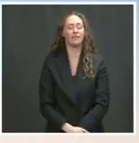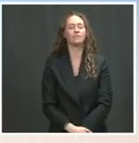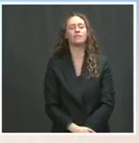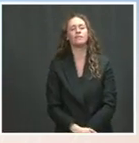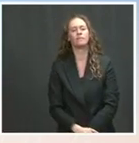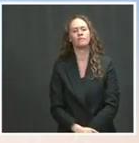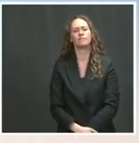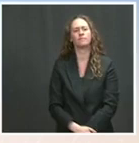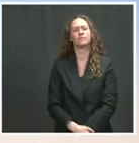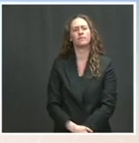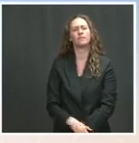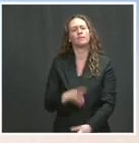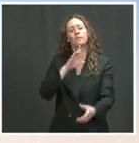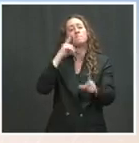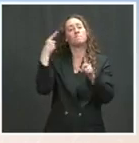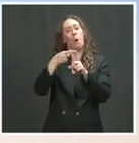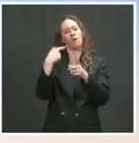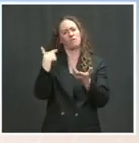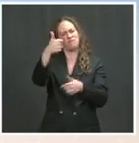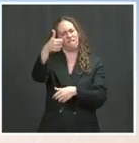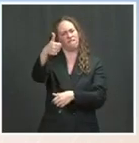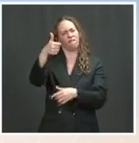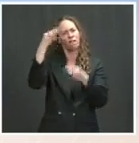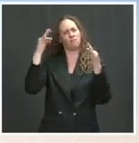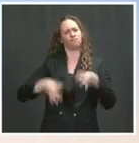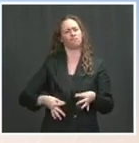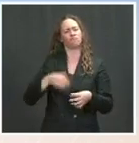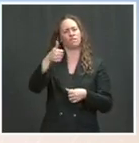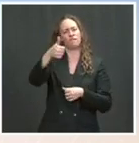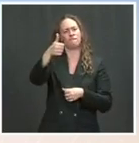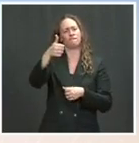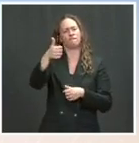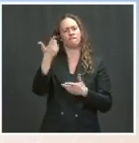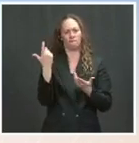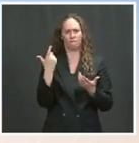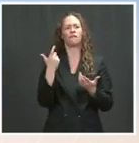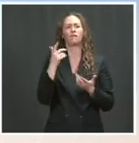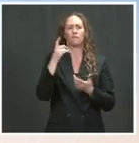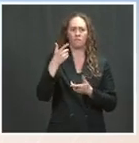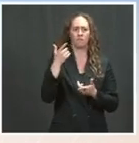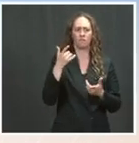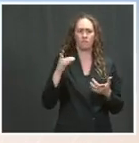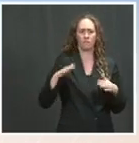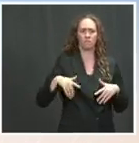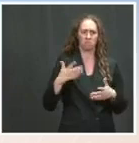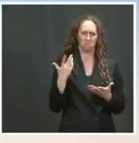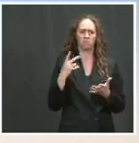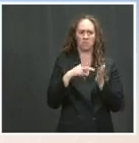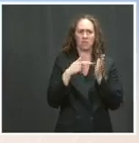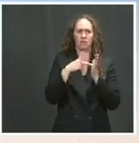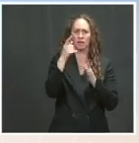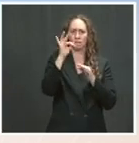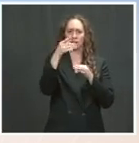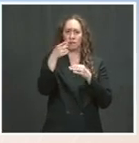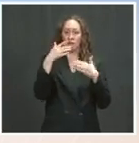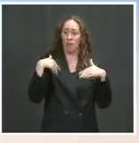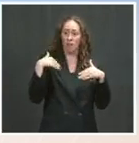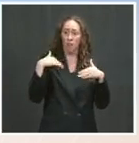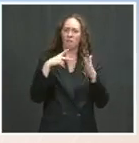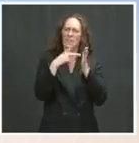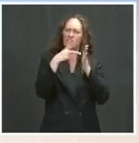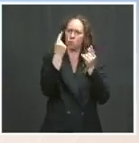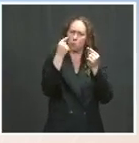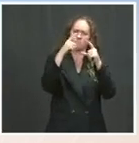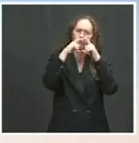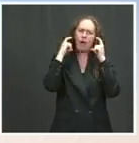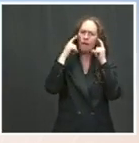system. You don't have to trust the person next to you has been vaccinated if you have not been vaccinated. If you wear a mask, the guidance is saying that you will